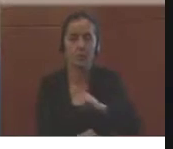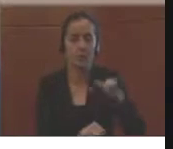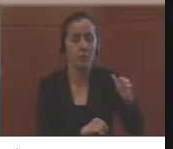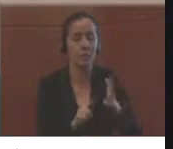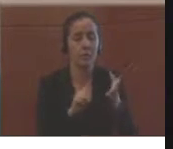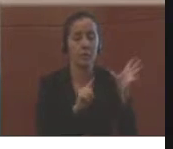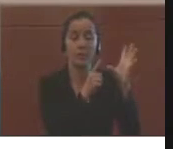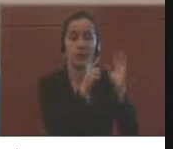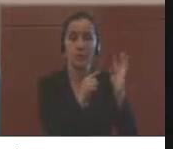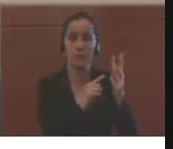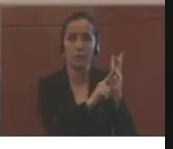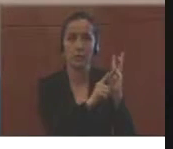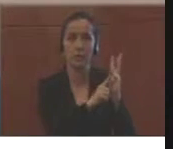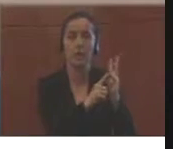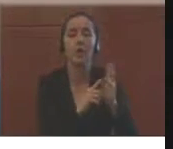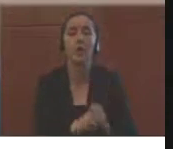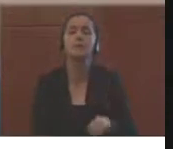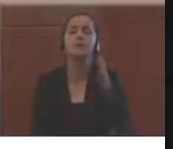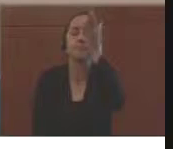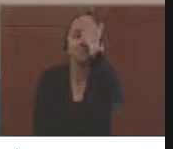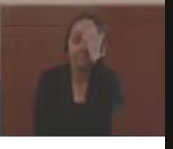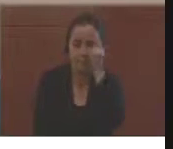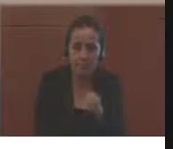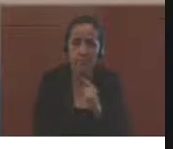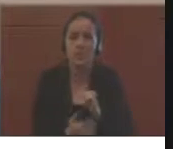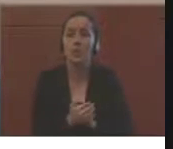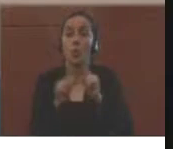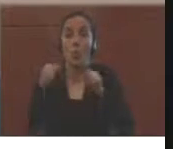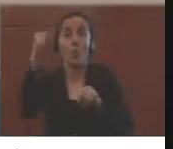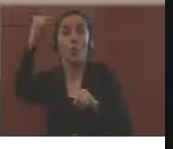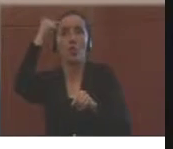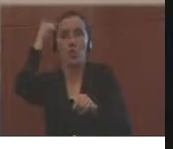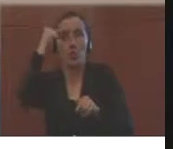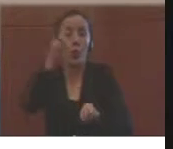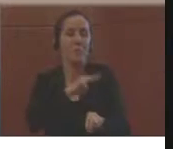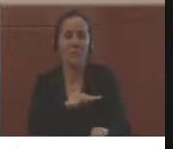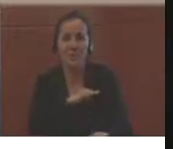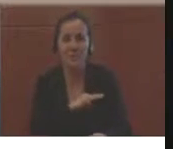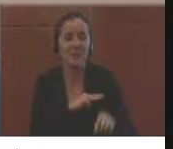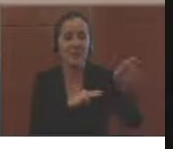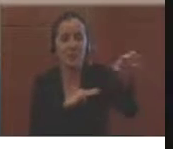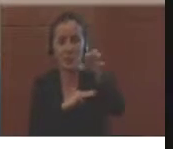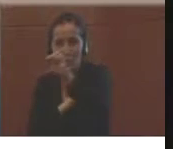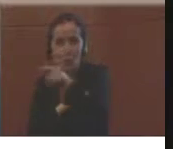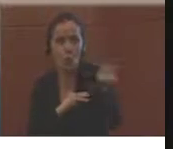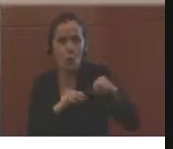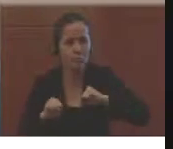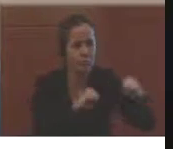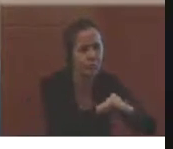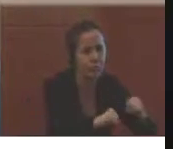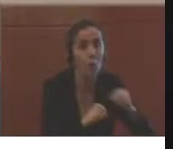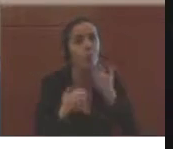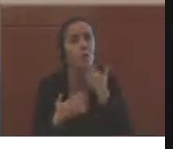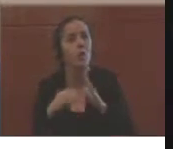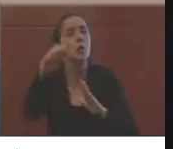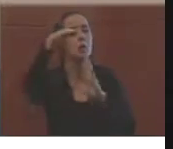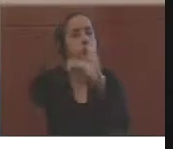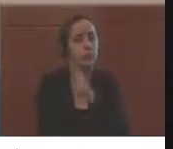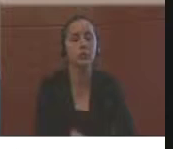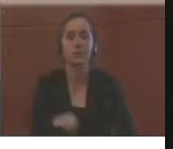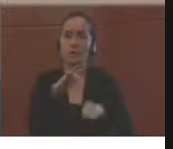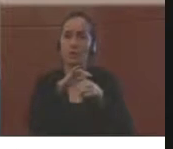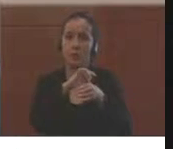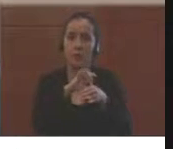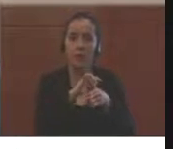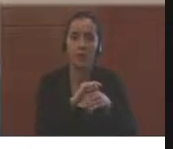6. Recognize the critical role of local governments in disaster risk reduction and strategic management